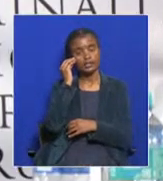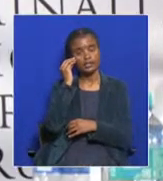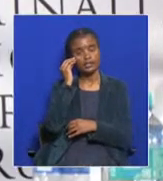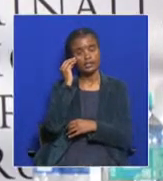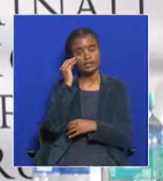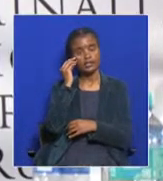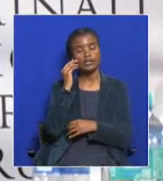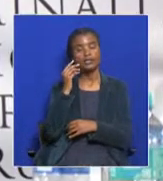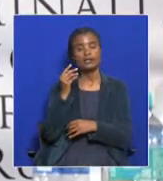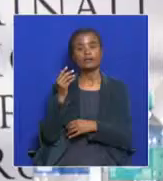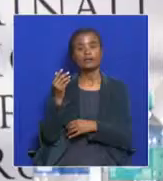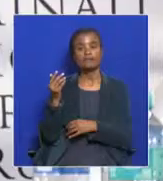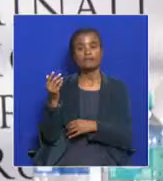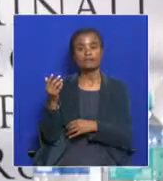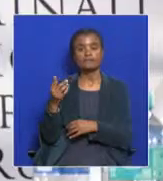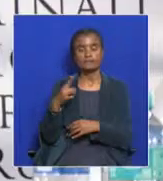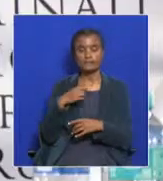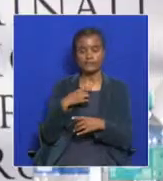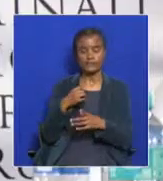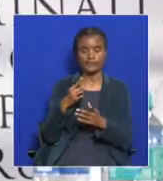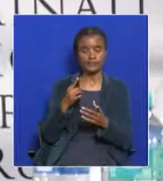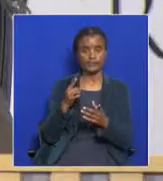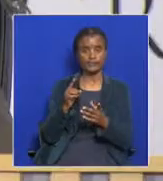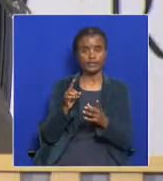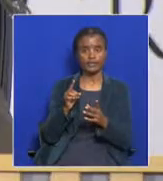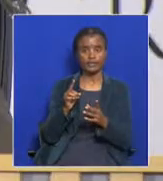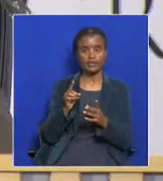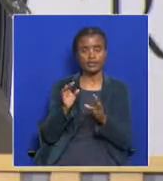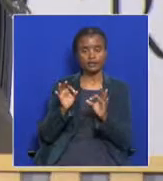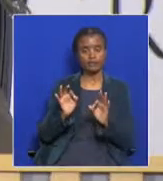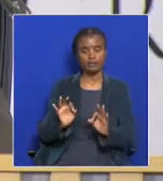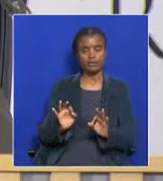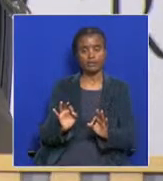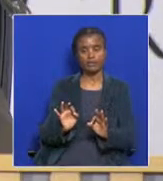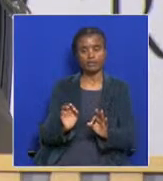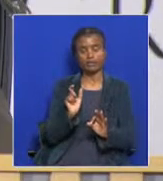the word formal. I'm avoiding the formal word investigation.